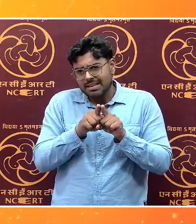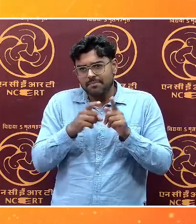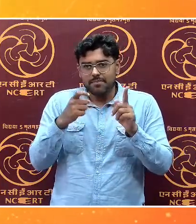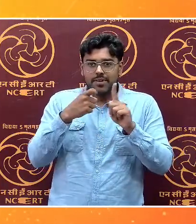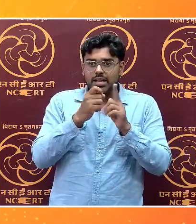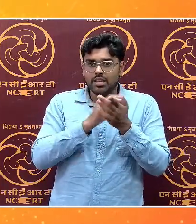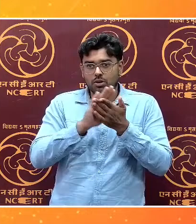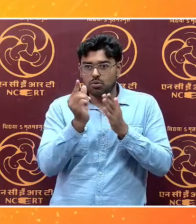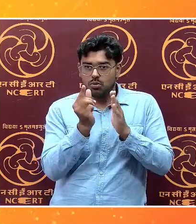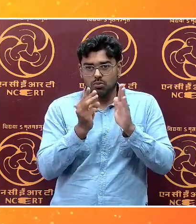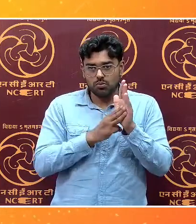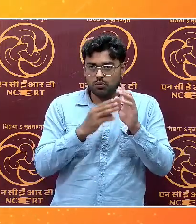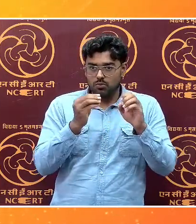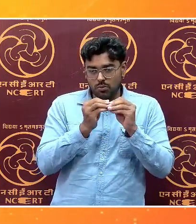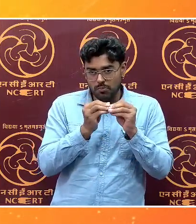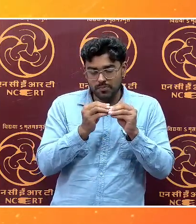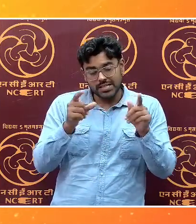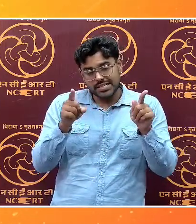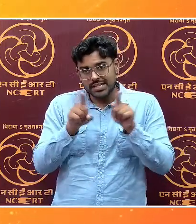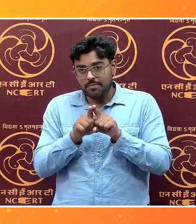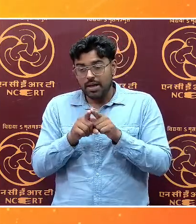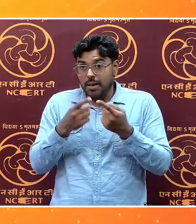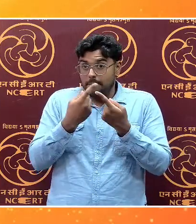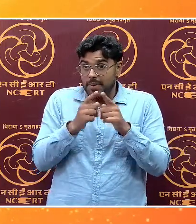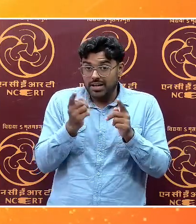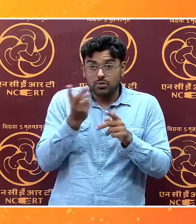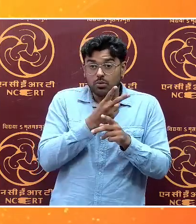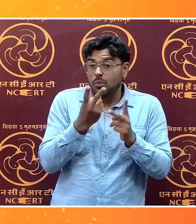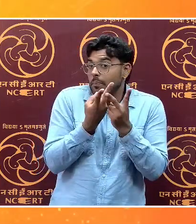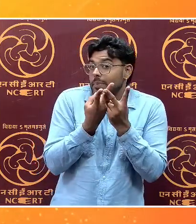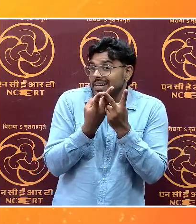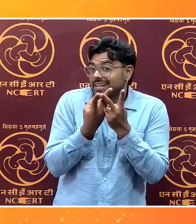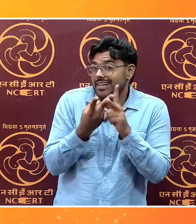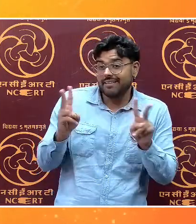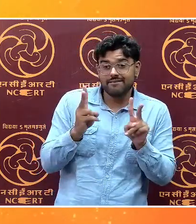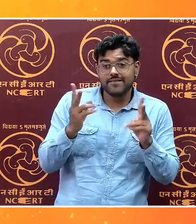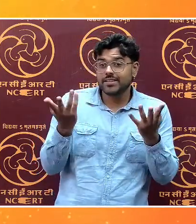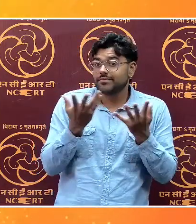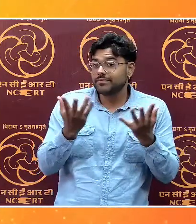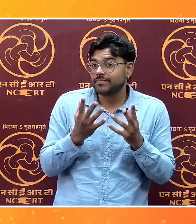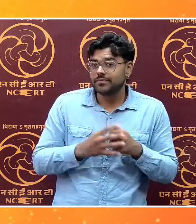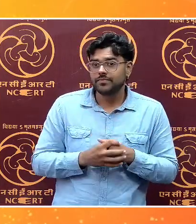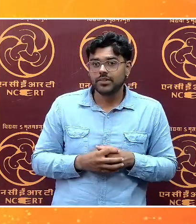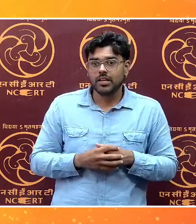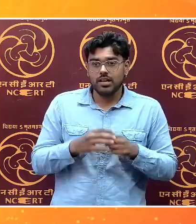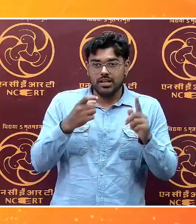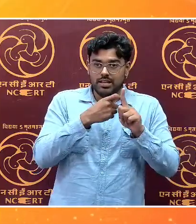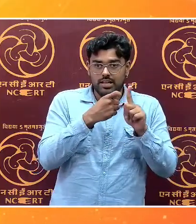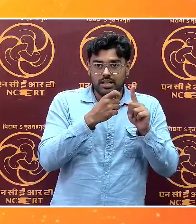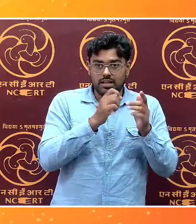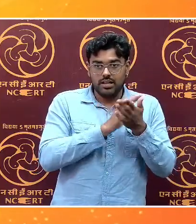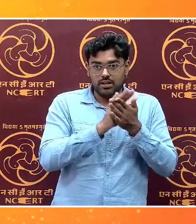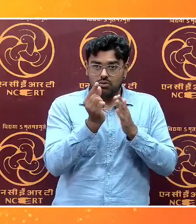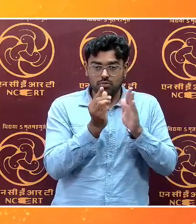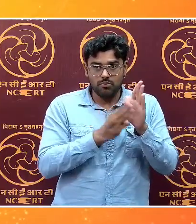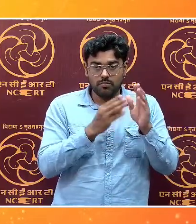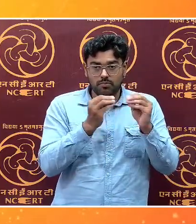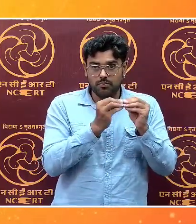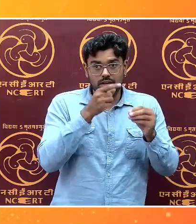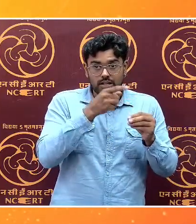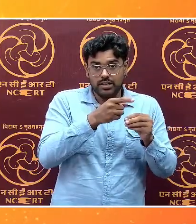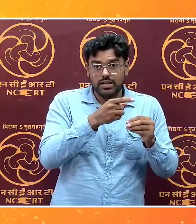to Kumbh Mela. But the difference between Kumbh Mela and Godavari Pushkaram is that Kumbh is organized